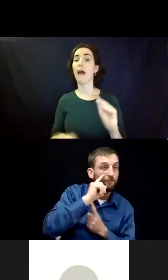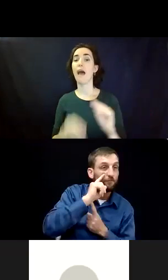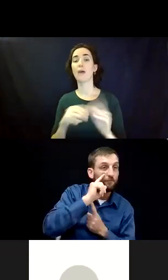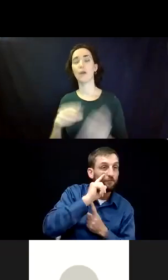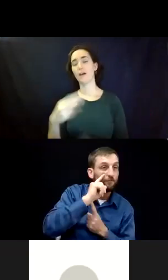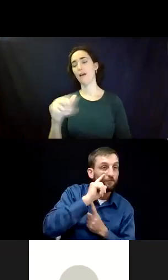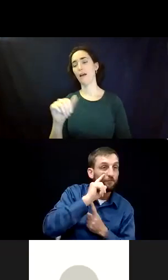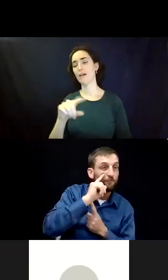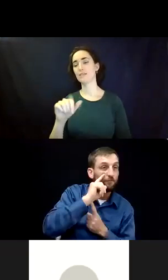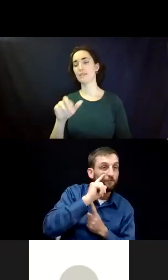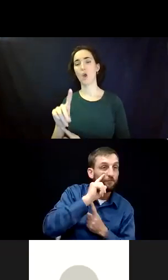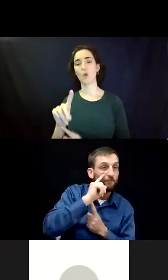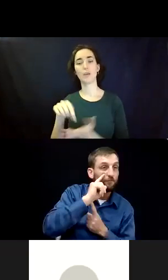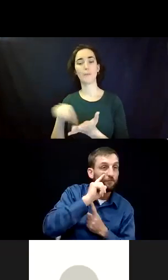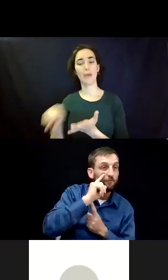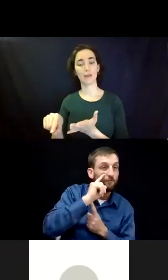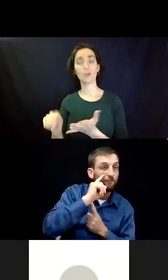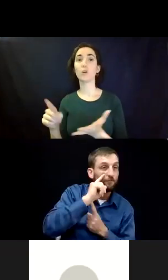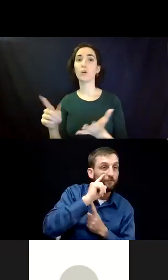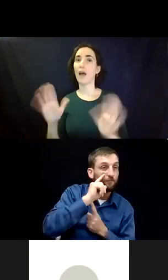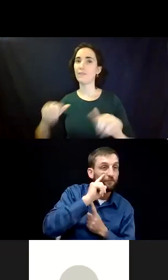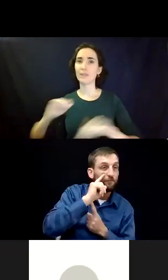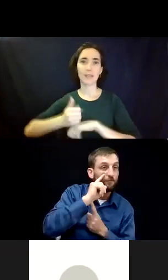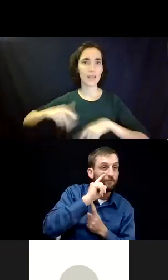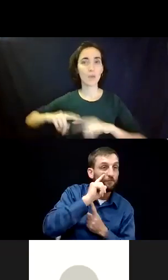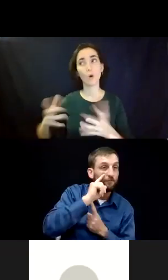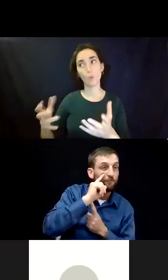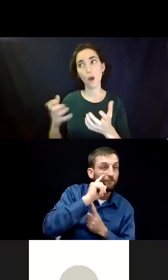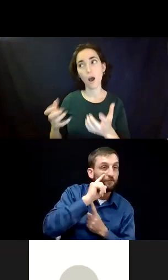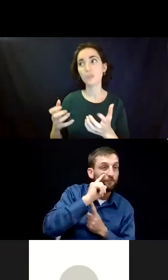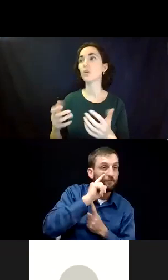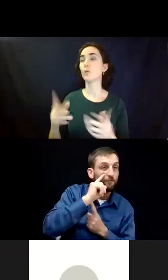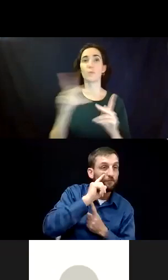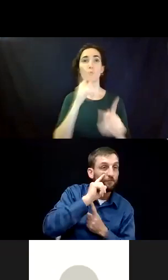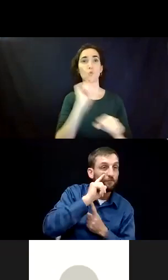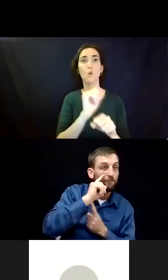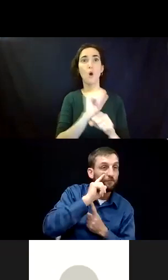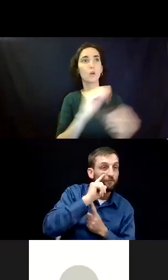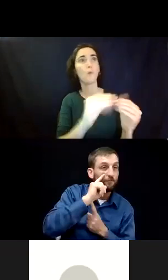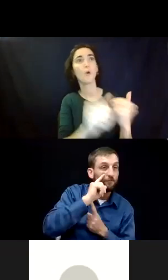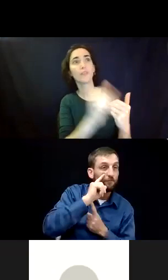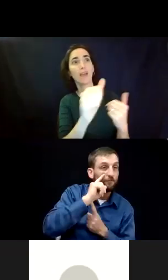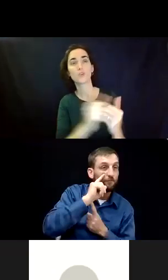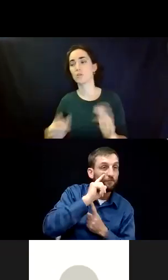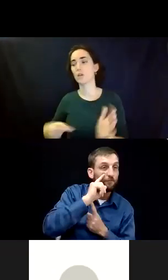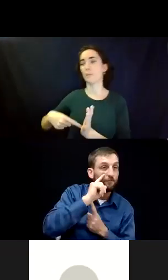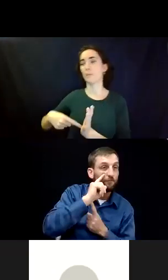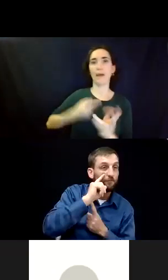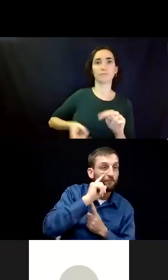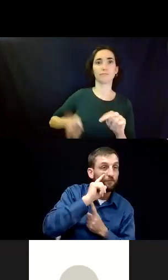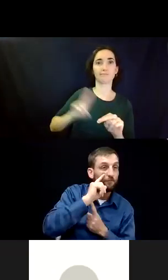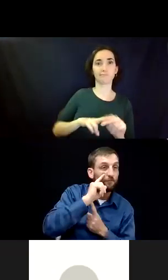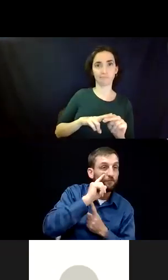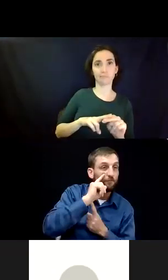We have not been able to implement that yet, but we would like to and still hope to implement hazard pay for personal care attendant workers who